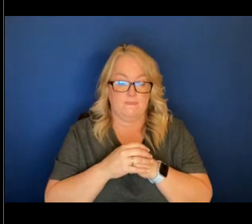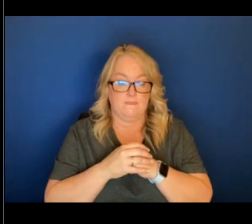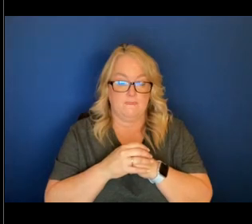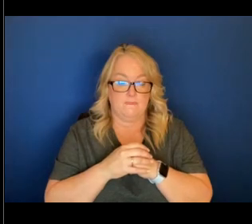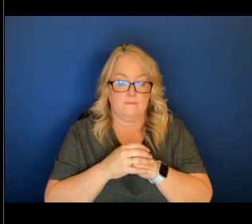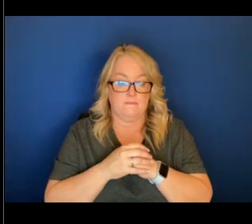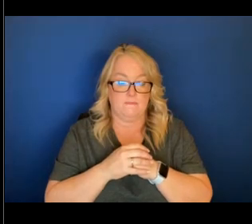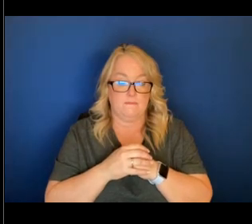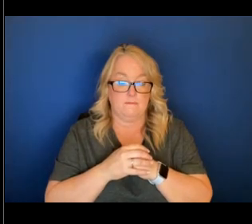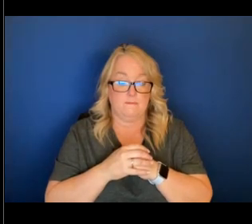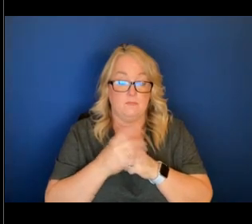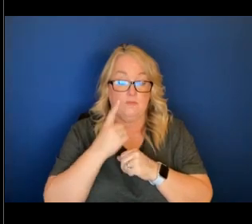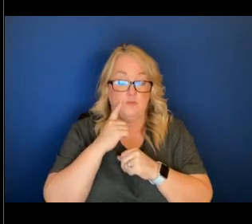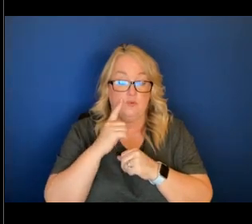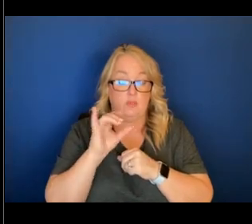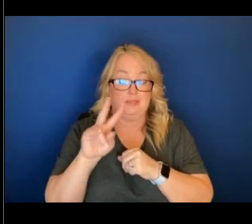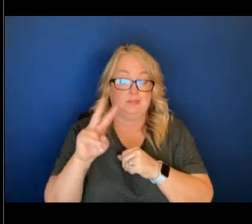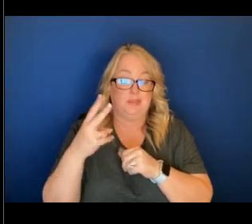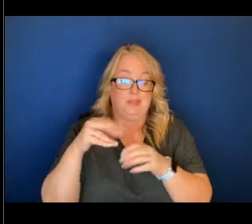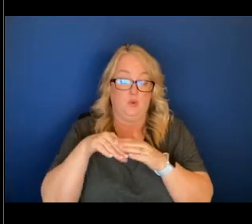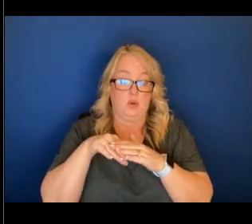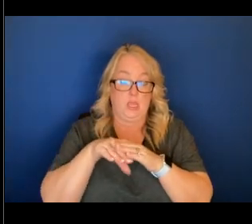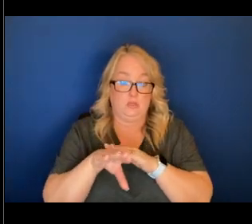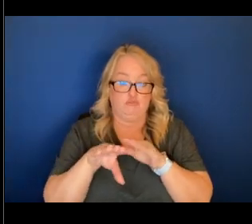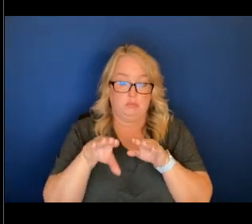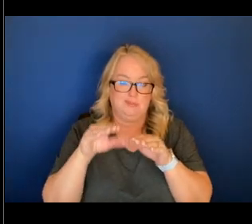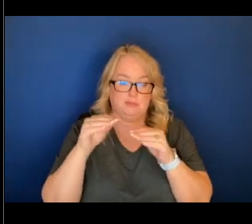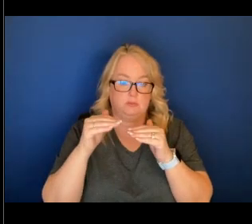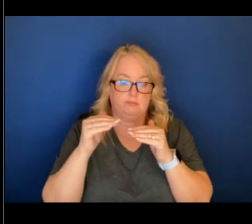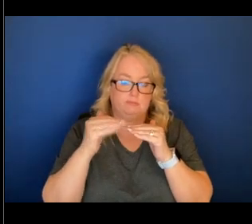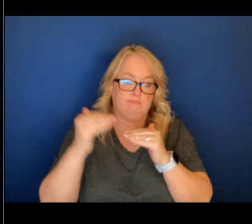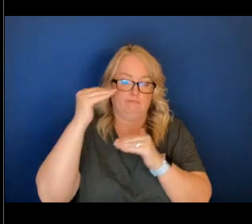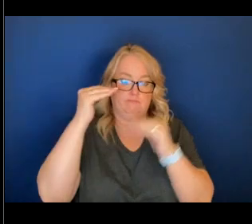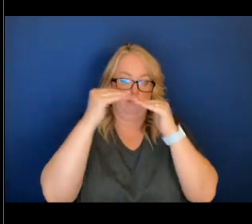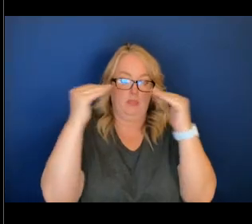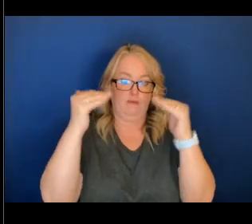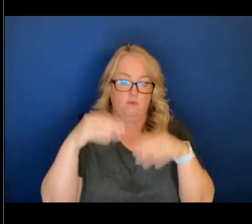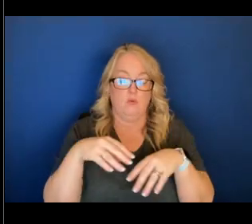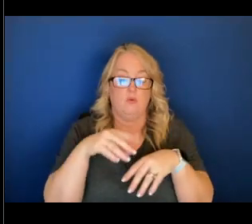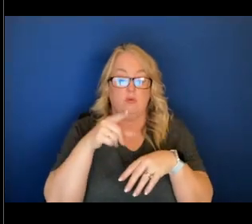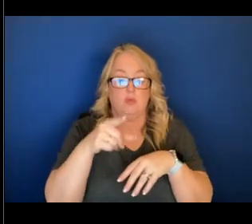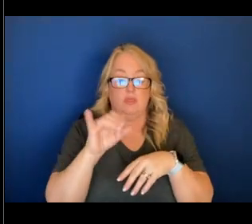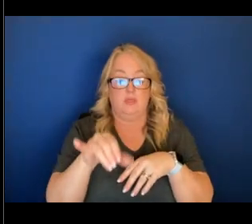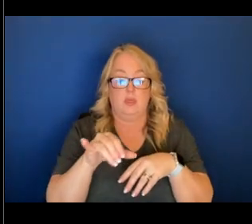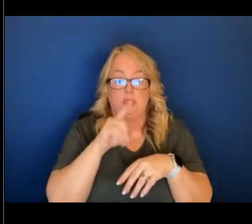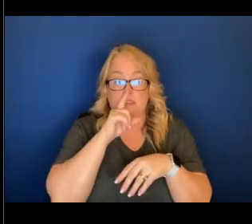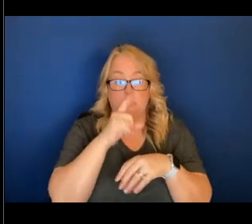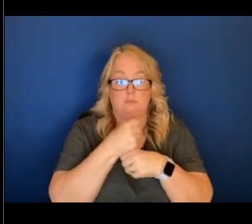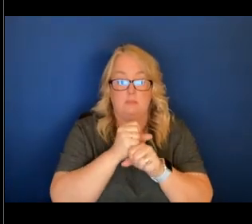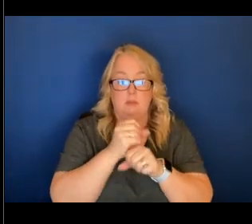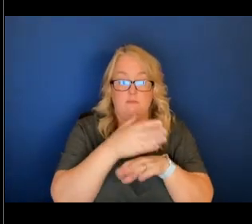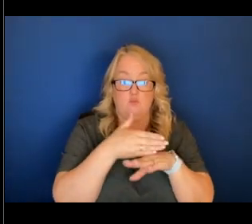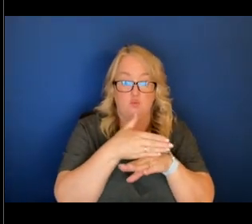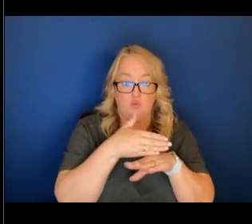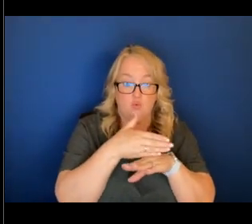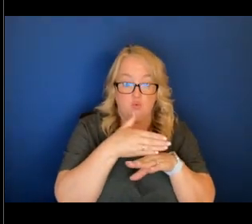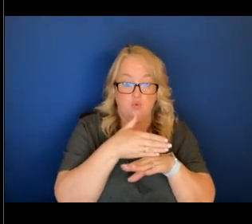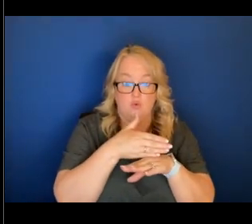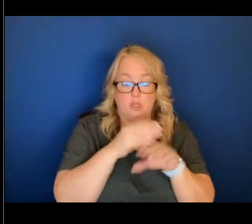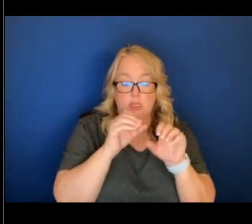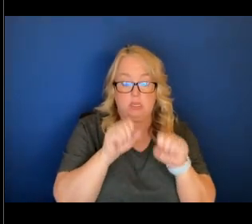At a secondary entrance, if the landing is made of pervious material, it may